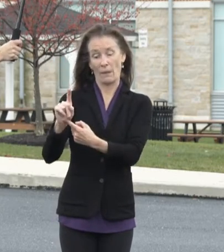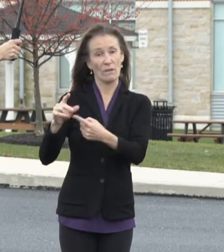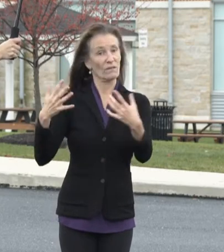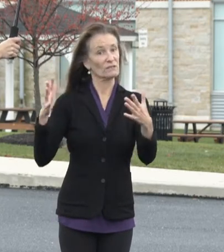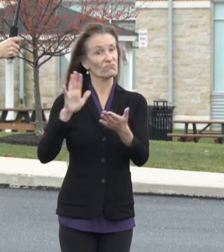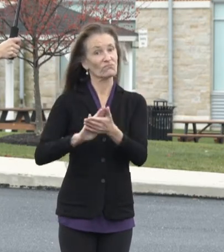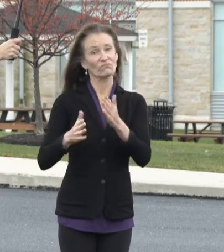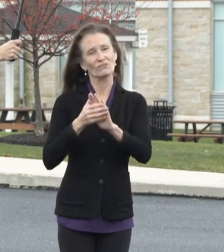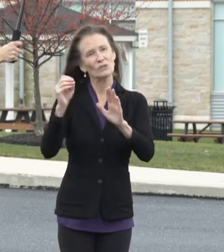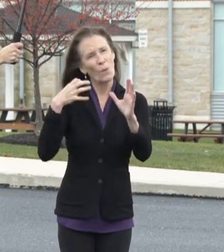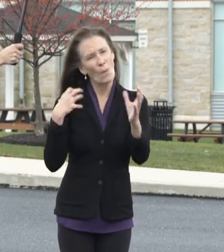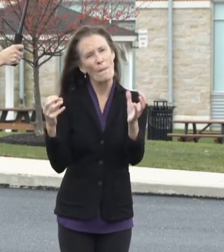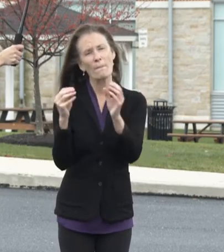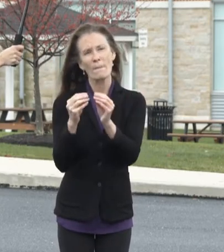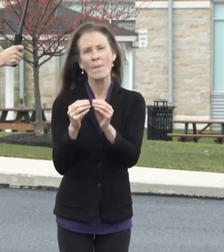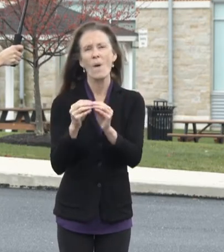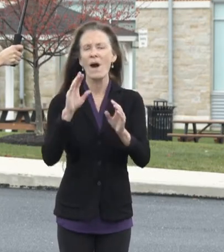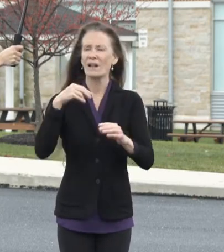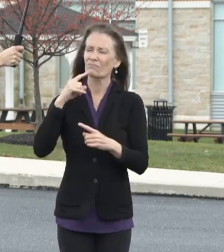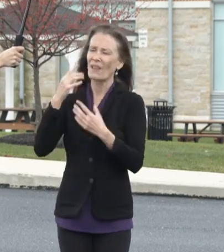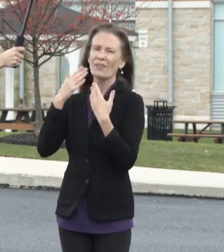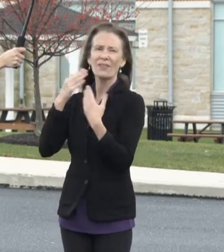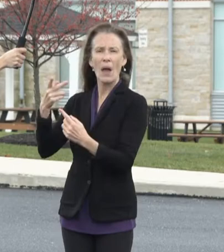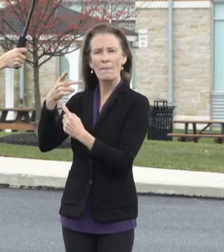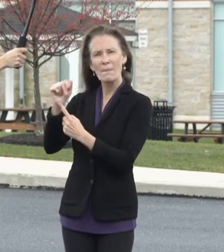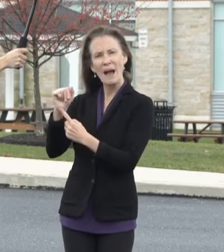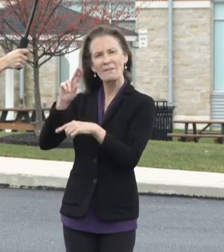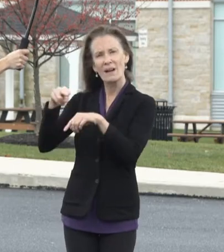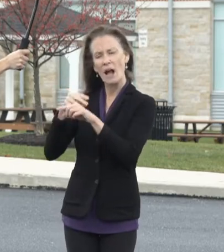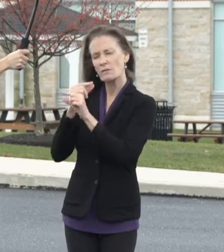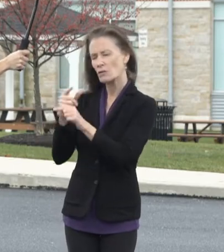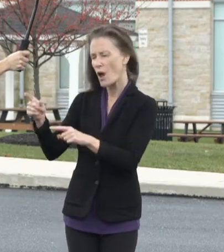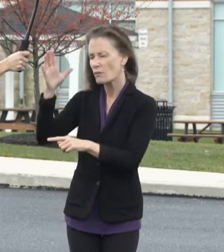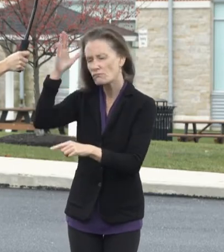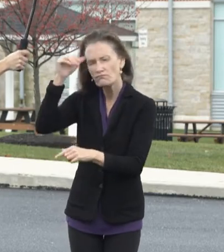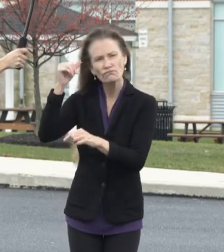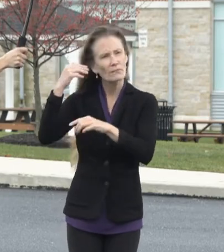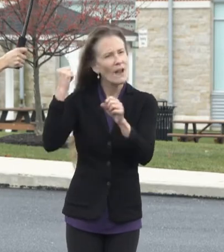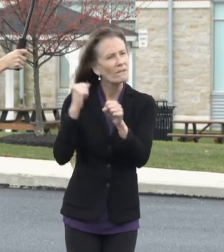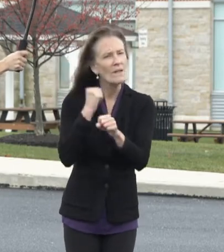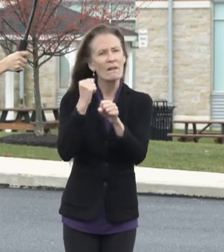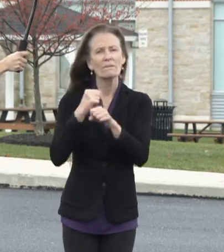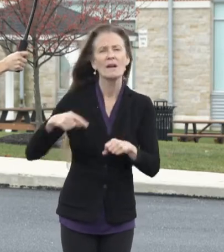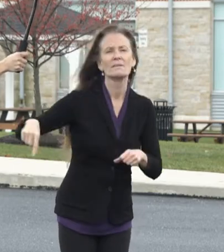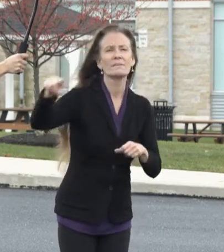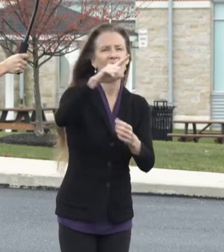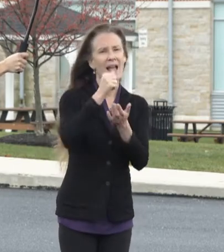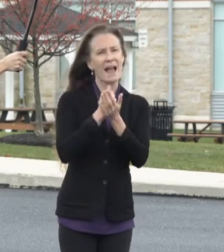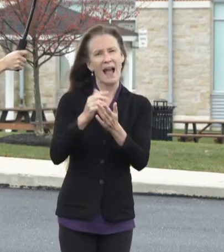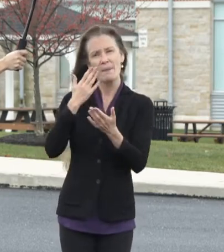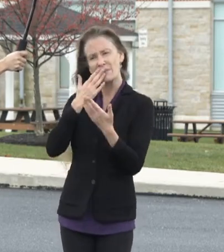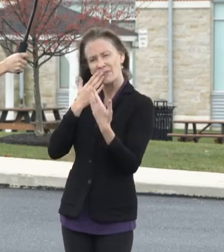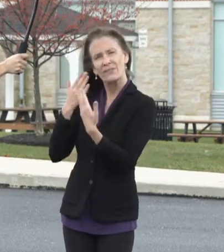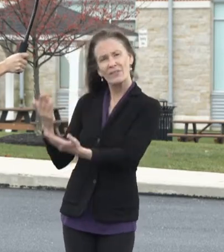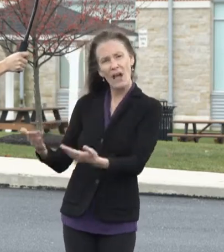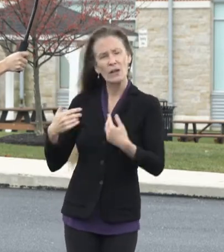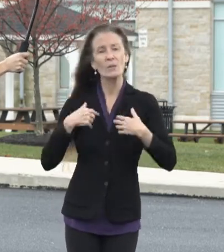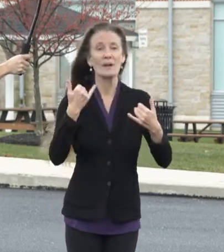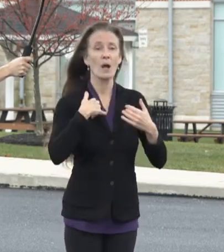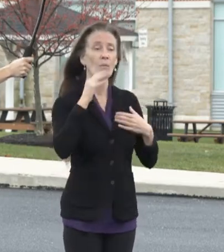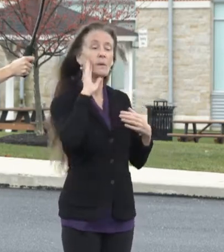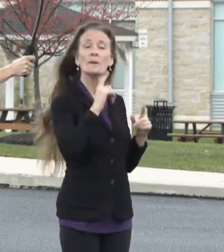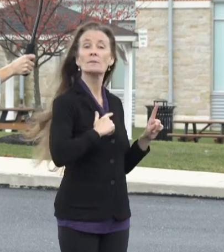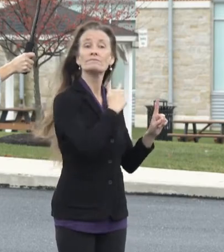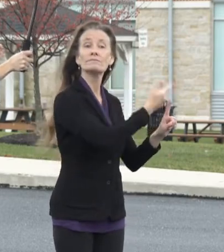they have made in the fight against this pandemic, and thank you very much for having me today. And I will turn this back over to Dr. Levine. Thank